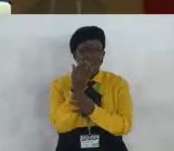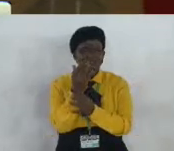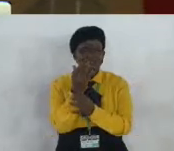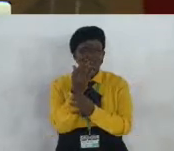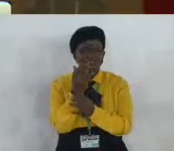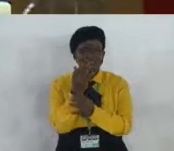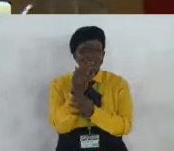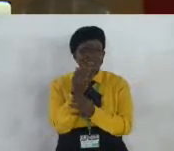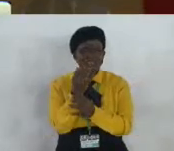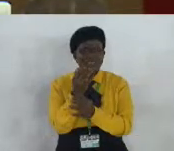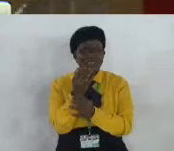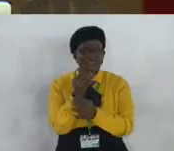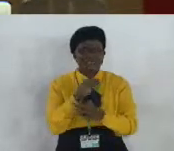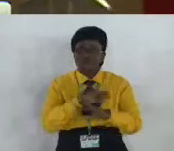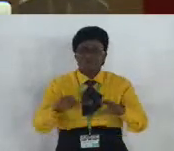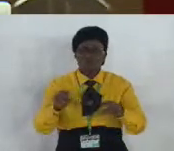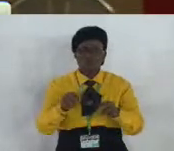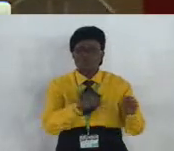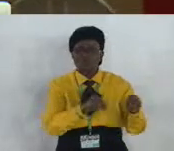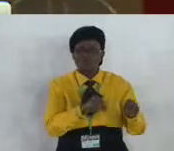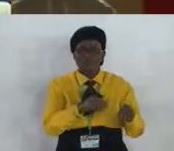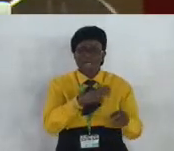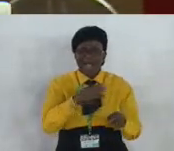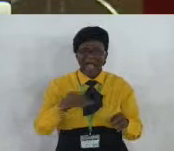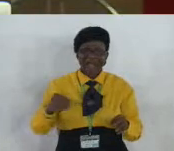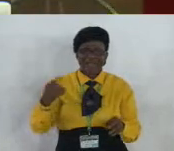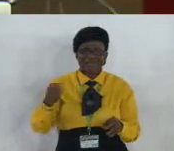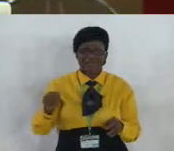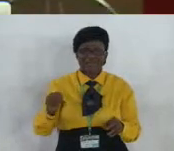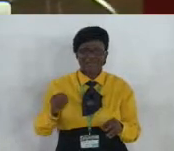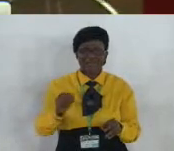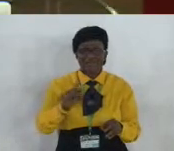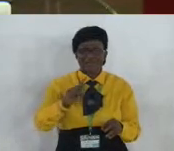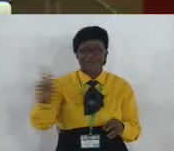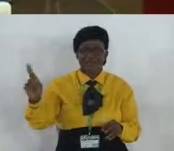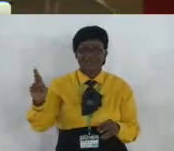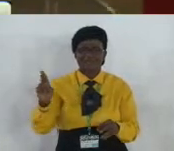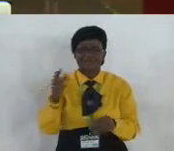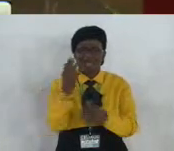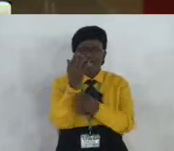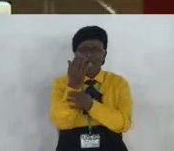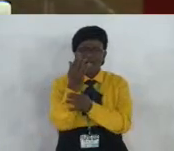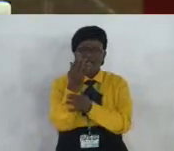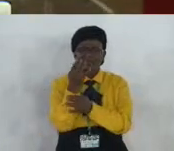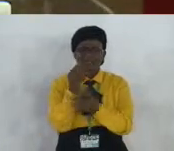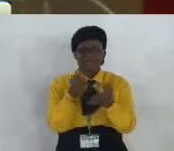and then the right hand begins to tap with one finger.